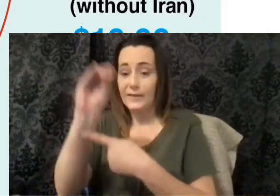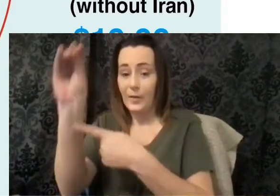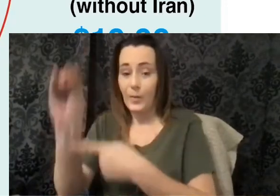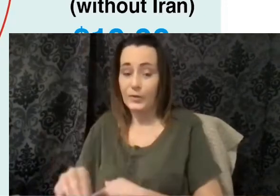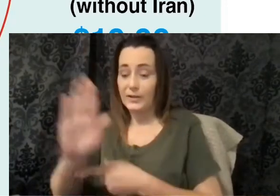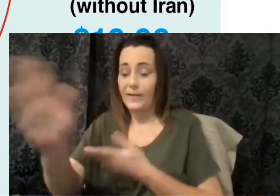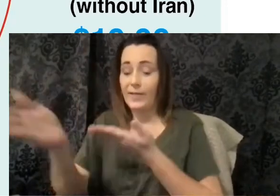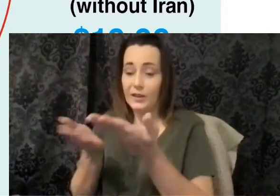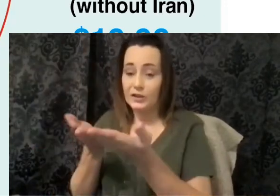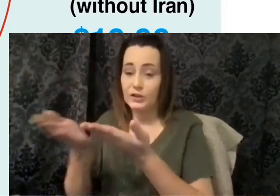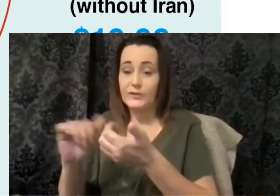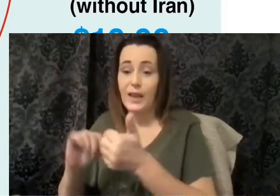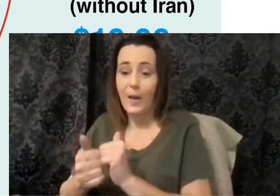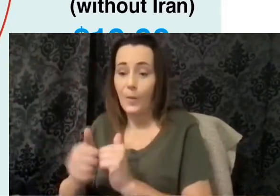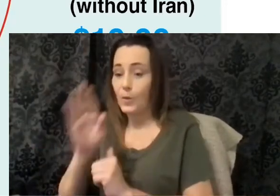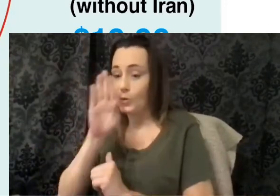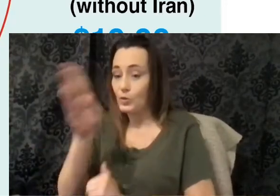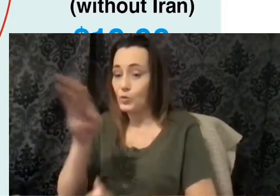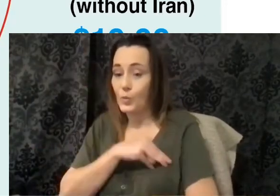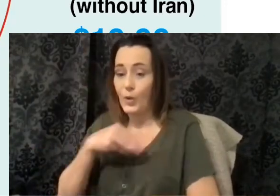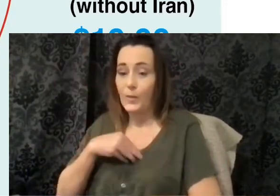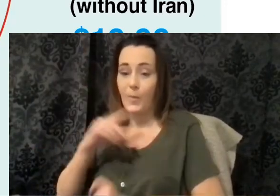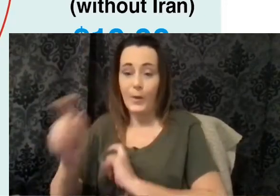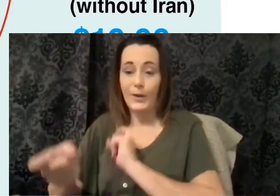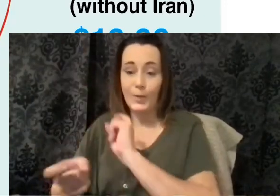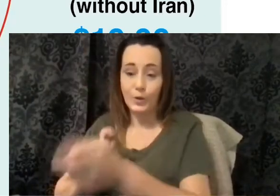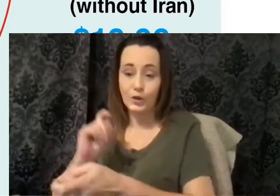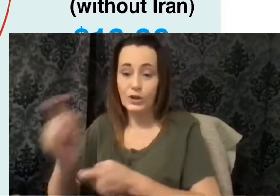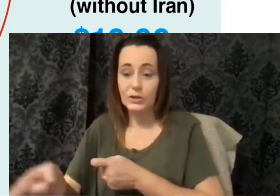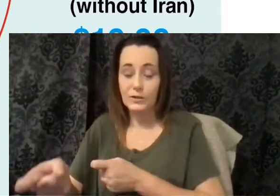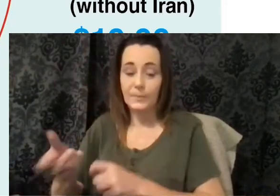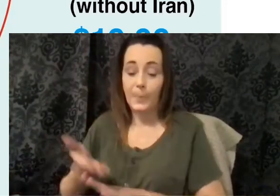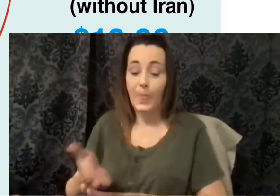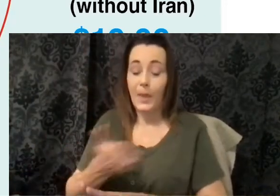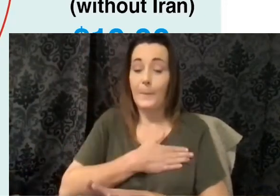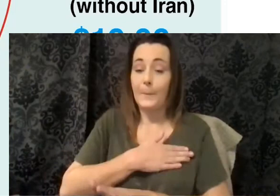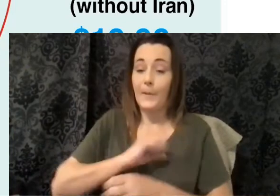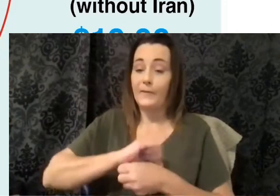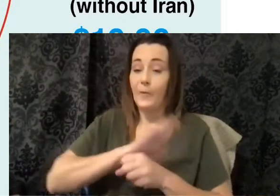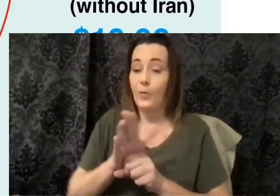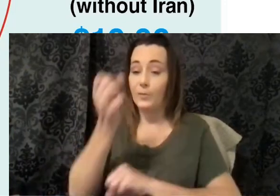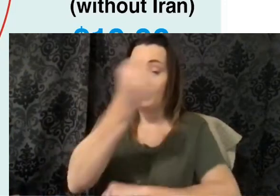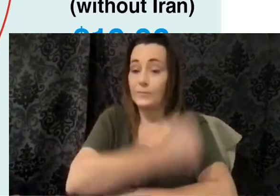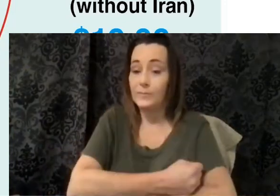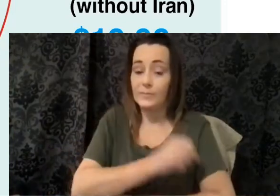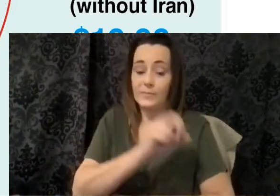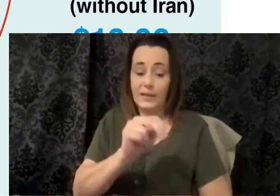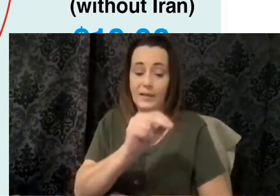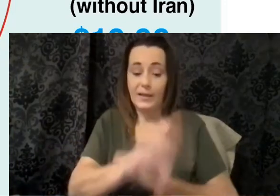services through direct member contributions. Before the pandemic, NA World Services, only